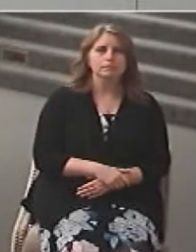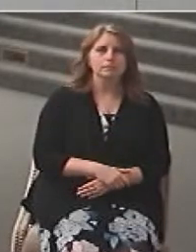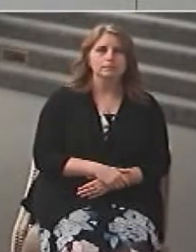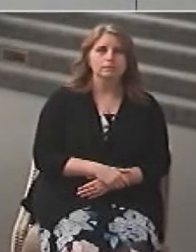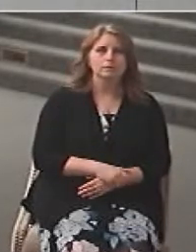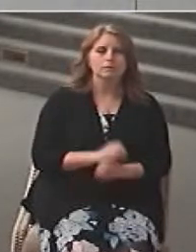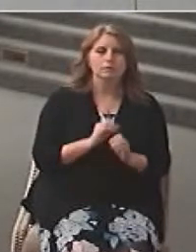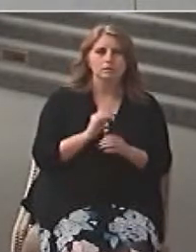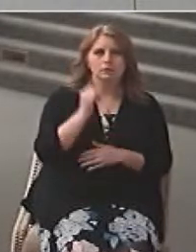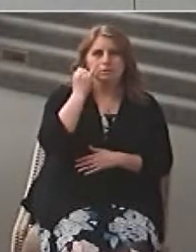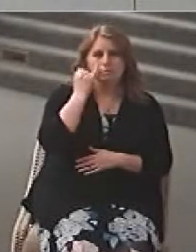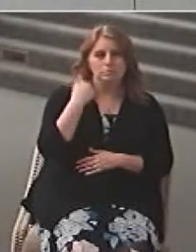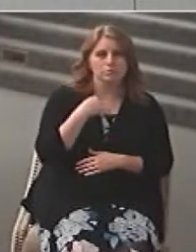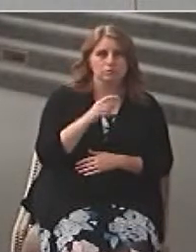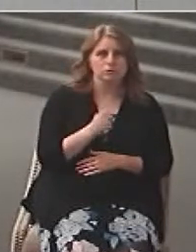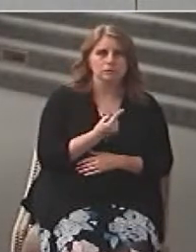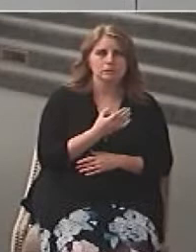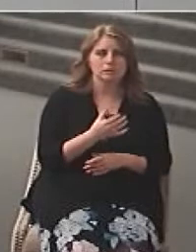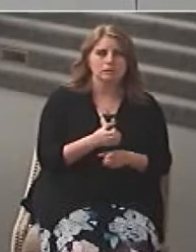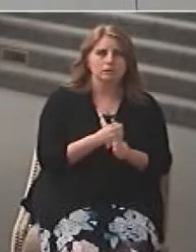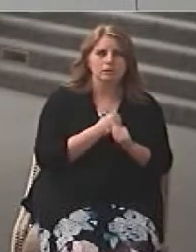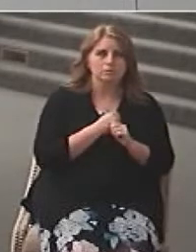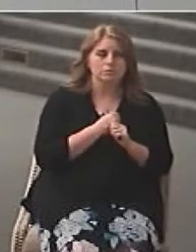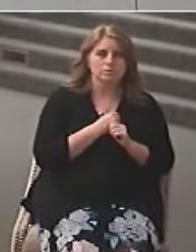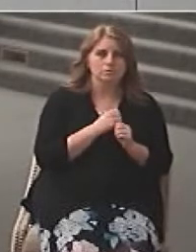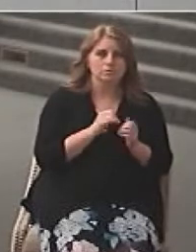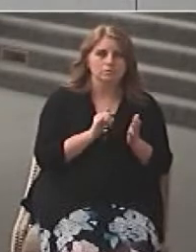Oh, if we would just get a hold of that.